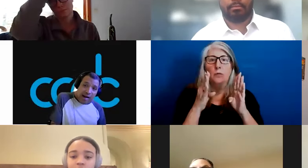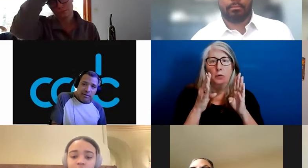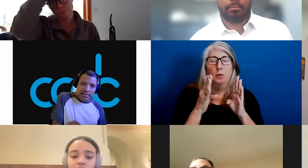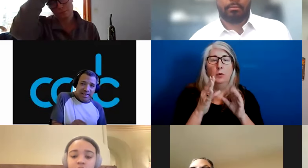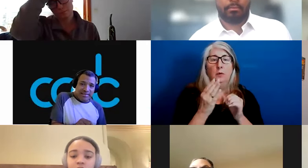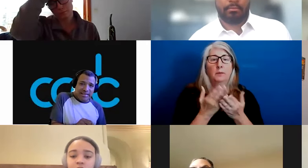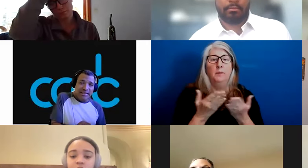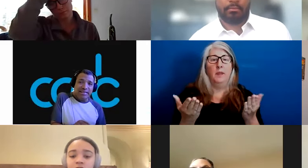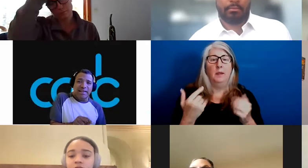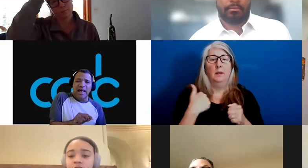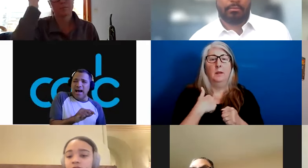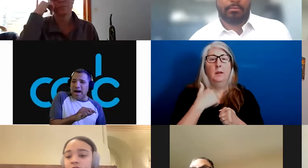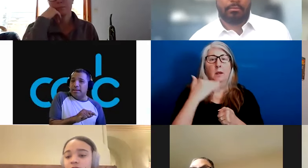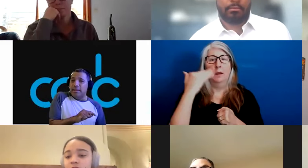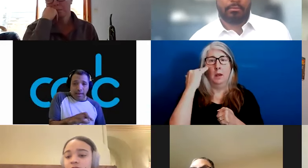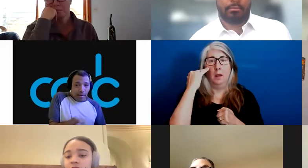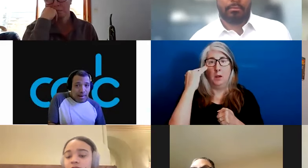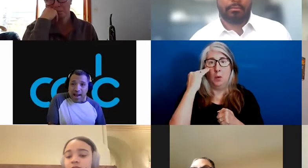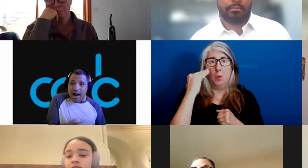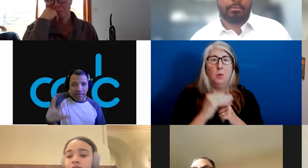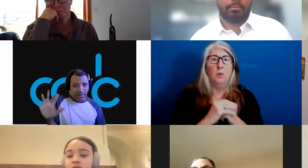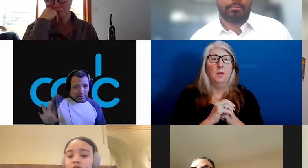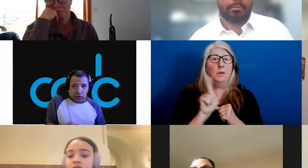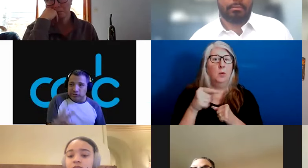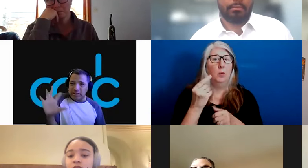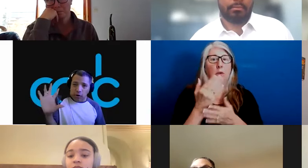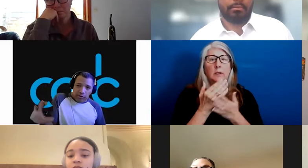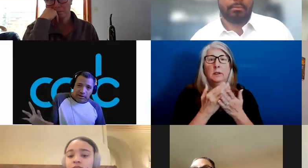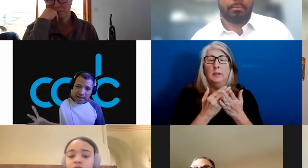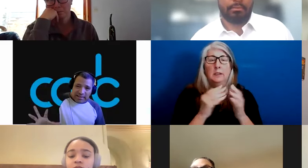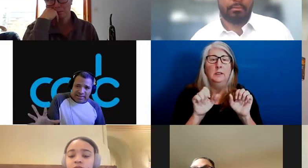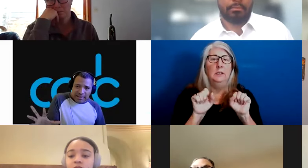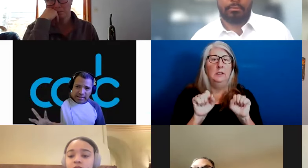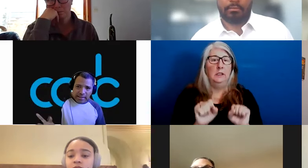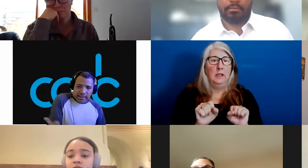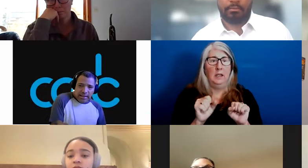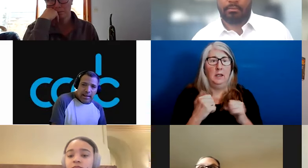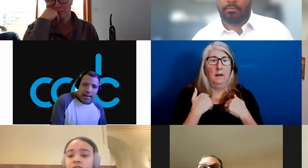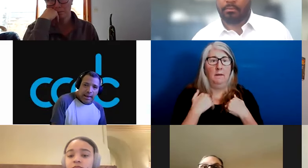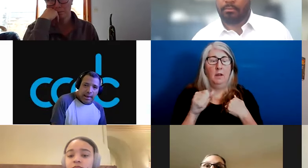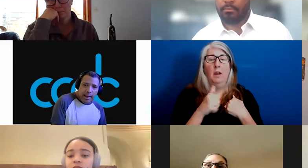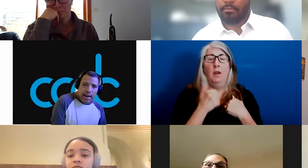that Aaron is excellent on that, and if I having just an oversight,